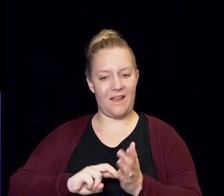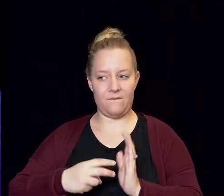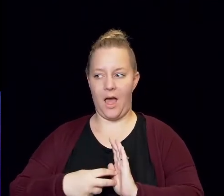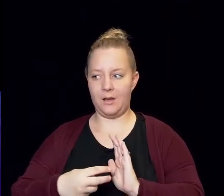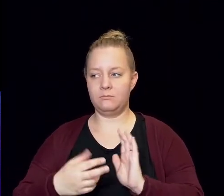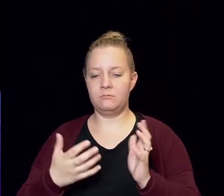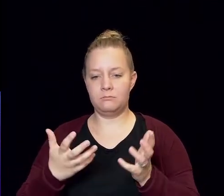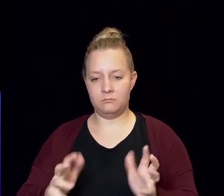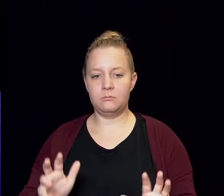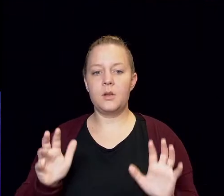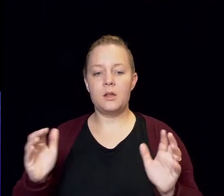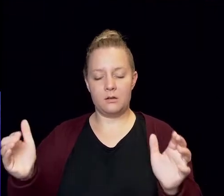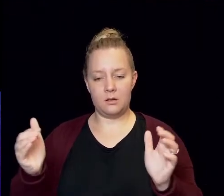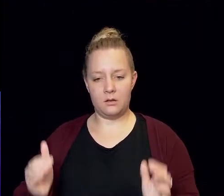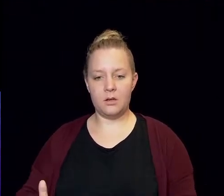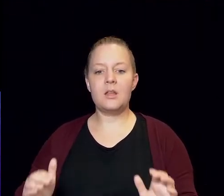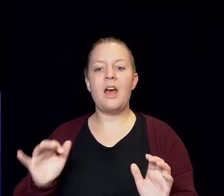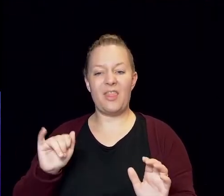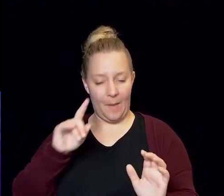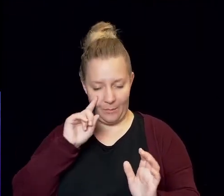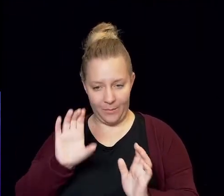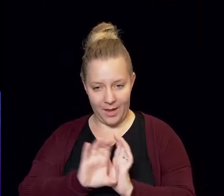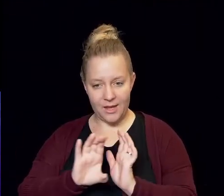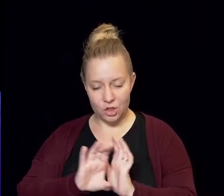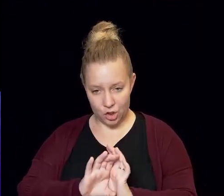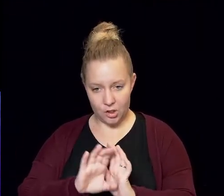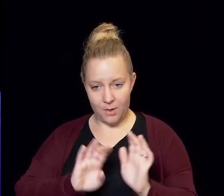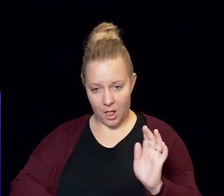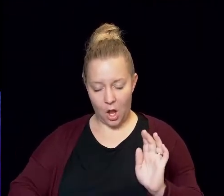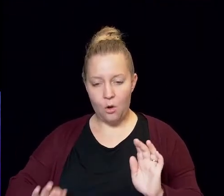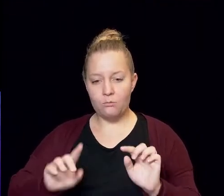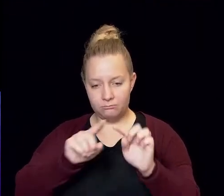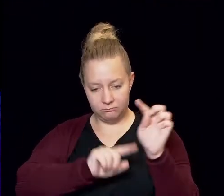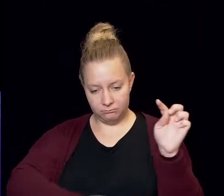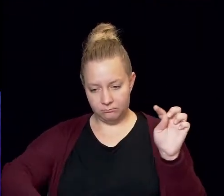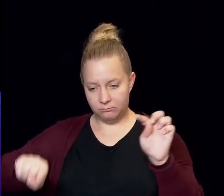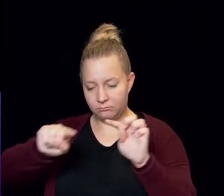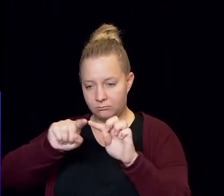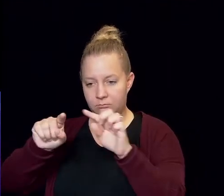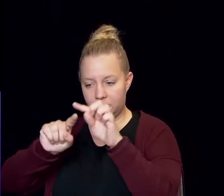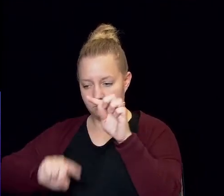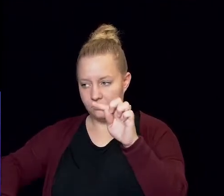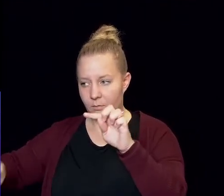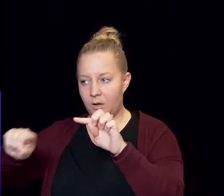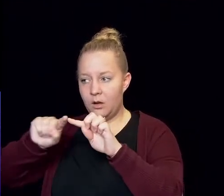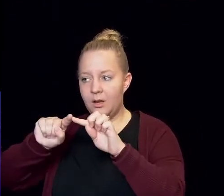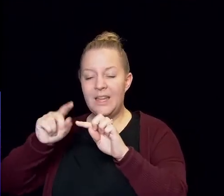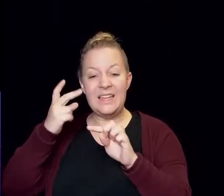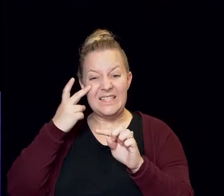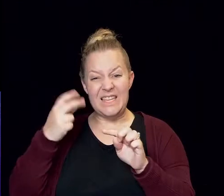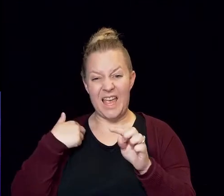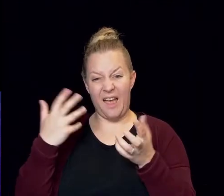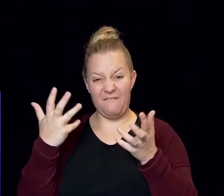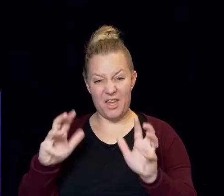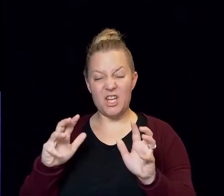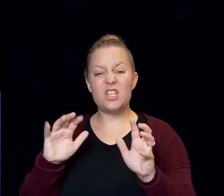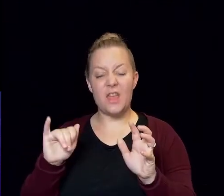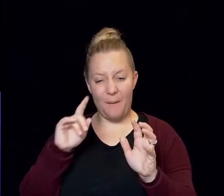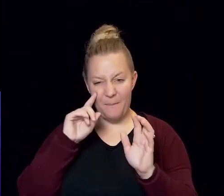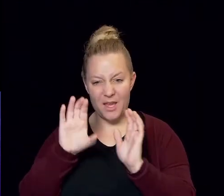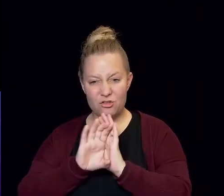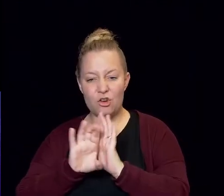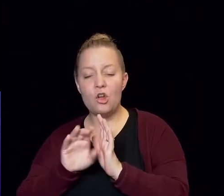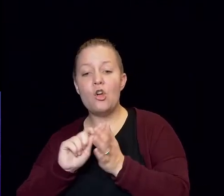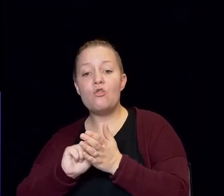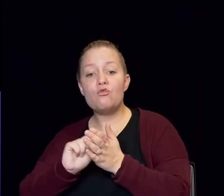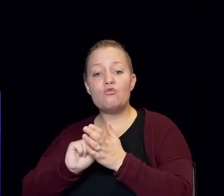Venn diagram down below. So looking at this Venn diagram, I can see that I'm going to complete this Venn diagram by writing the phrases below in the